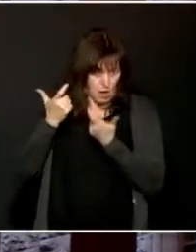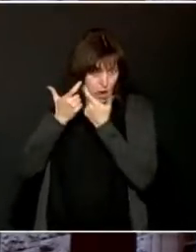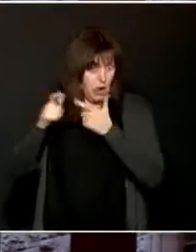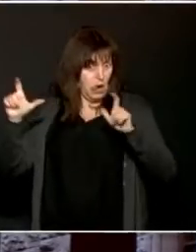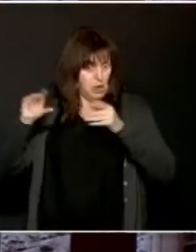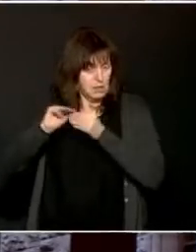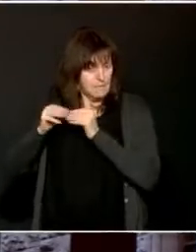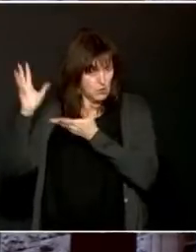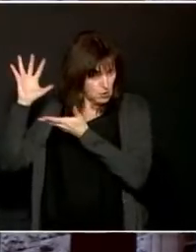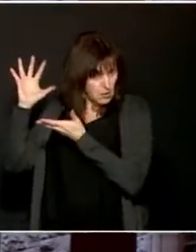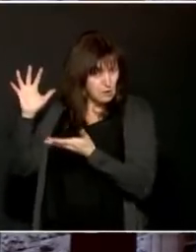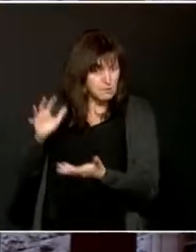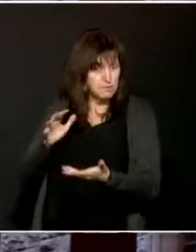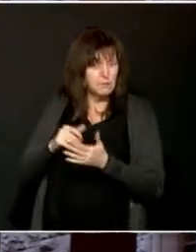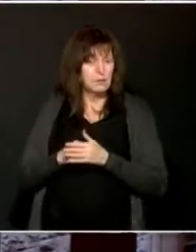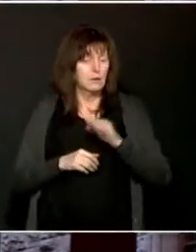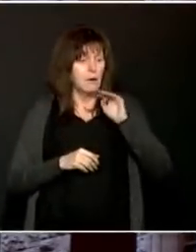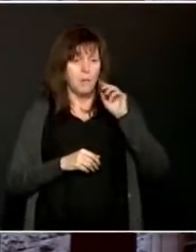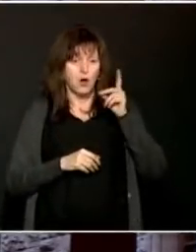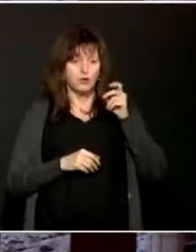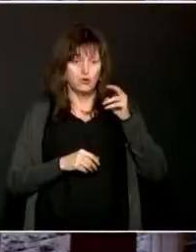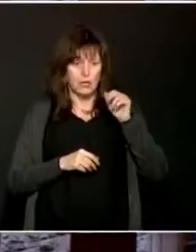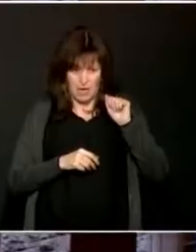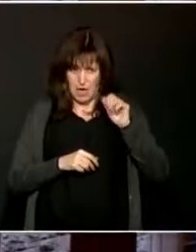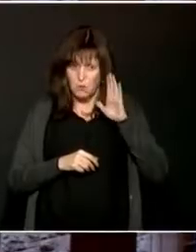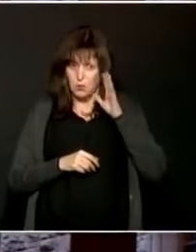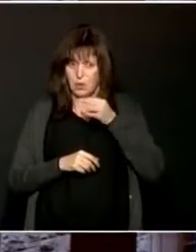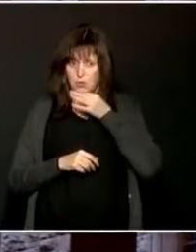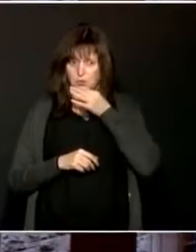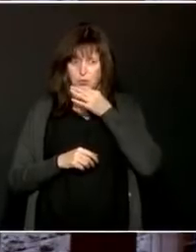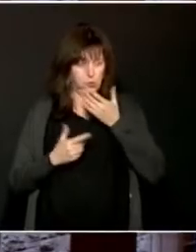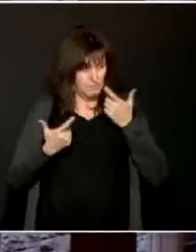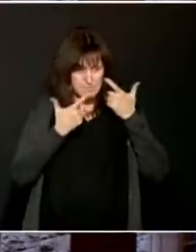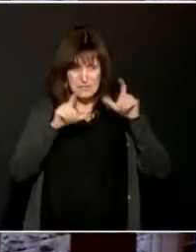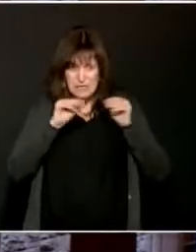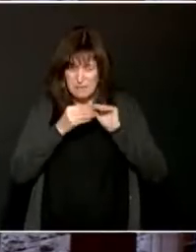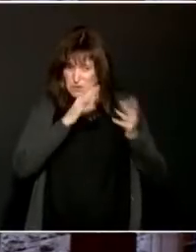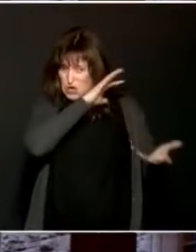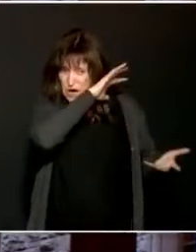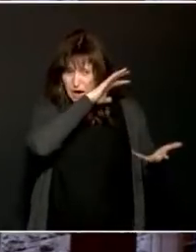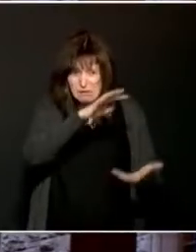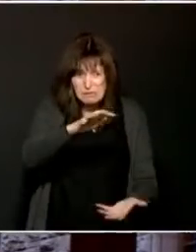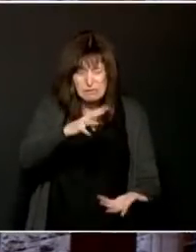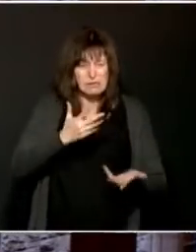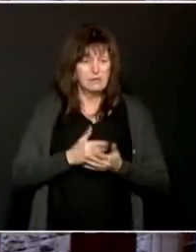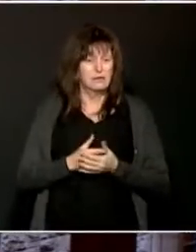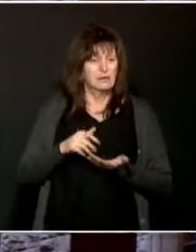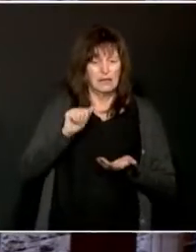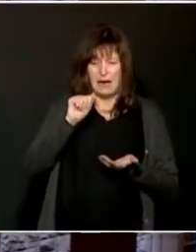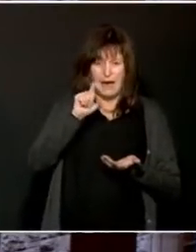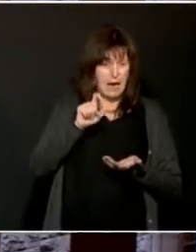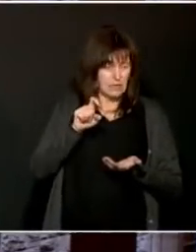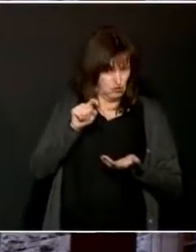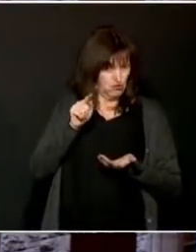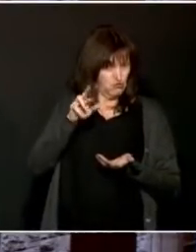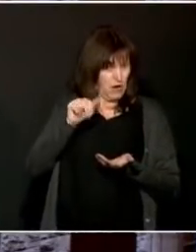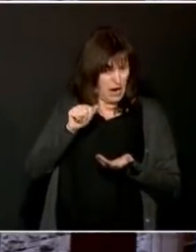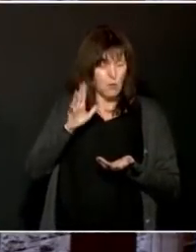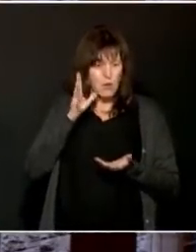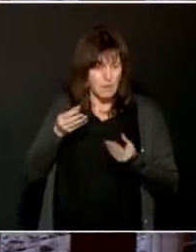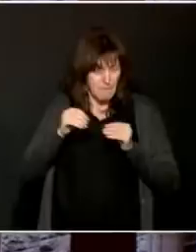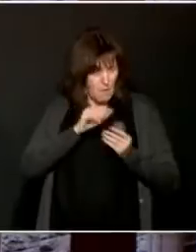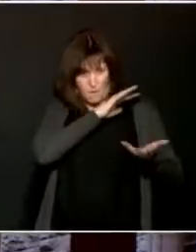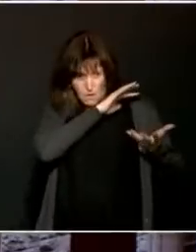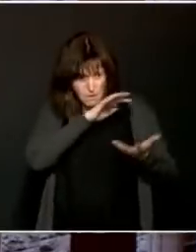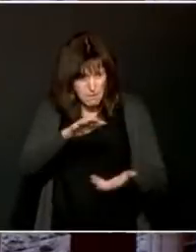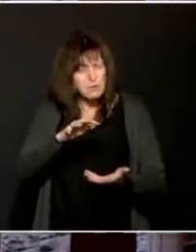much pause period of the different companies. So we'd like to see that really pick up. We'd like it even more, that we could